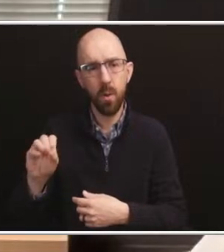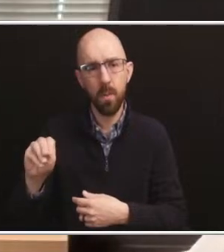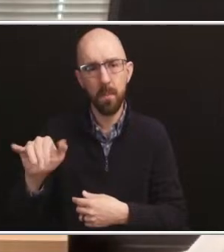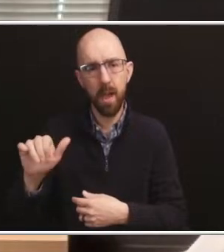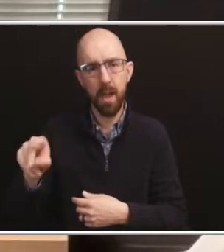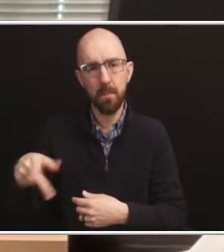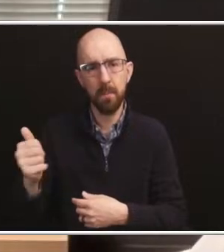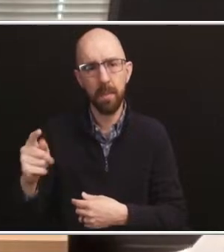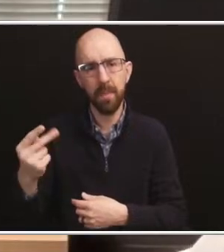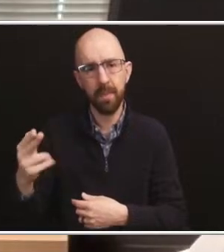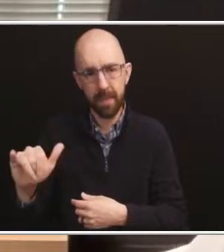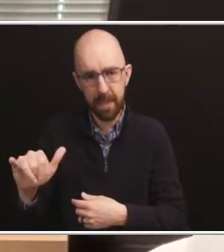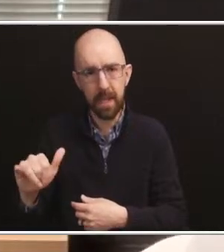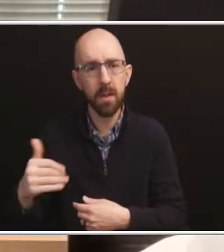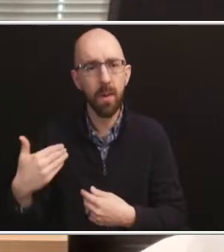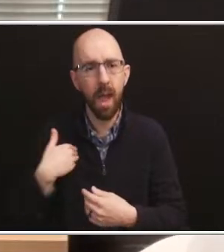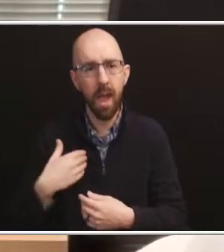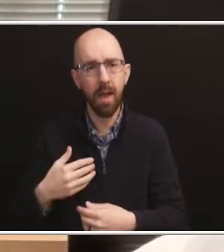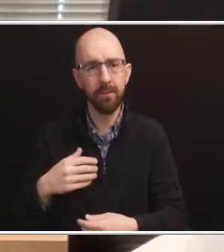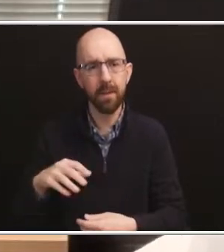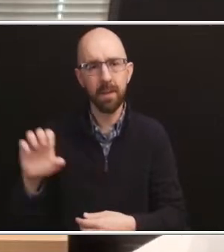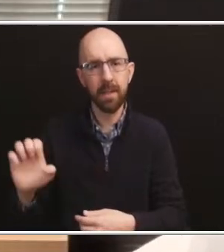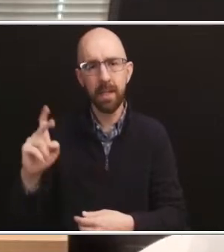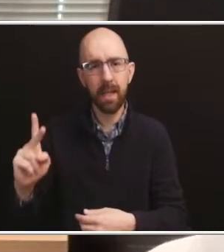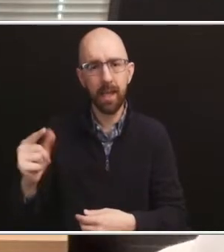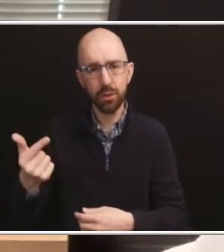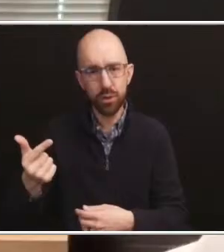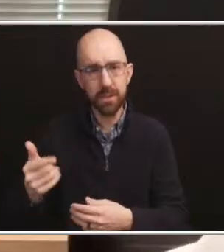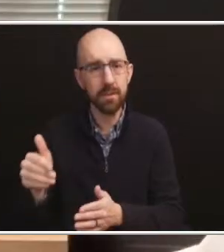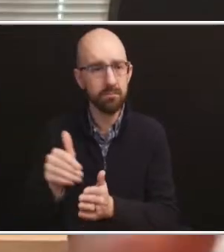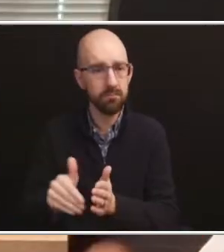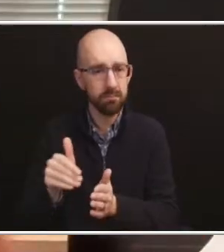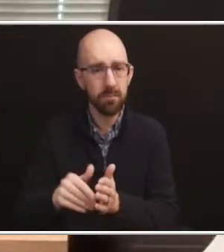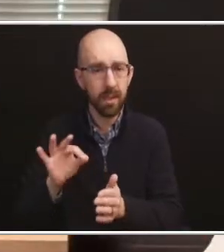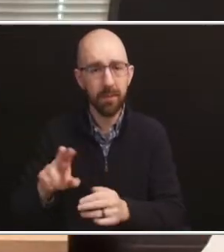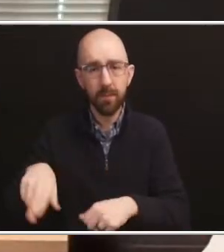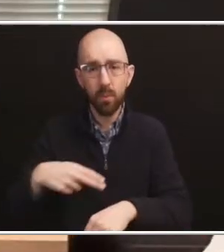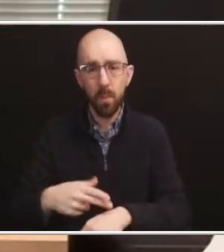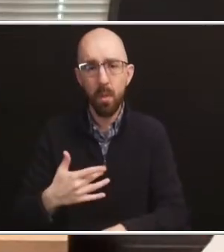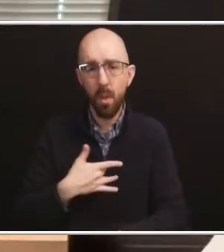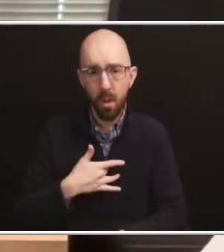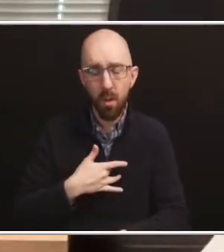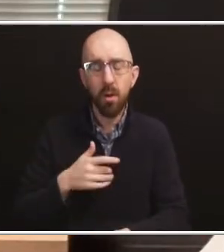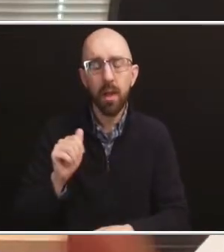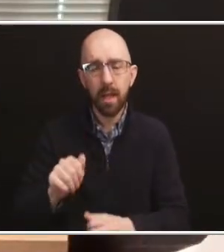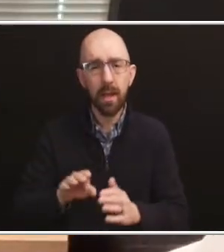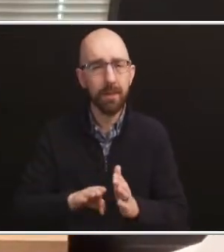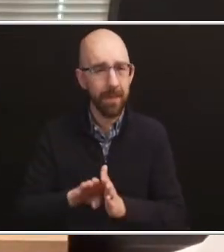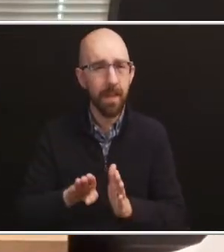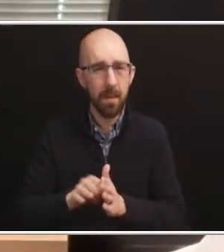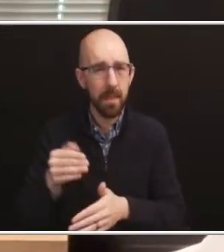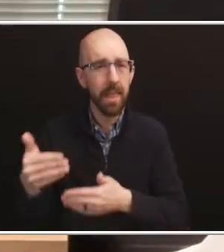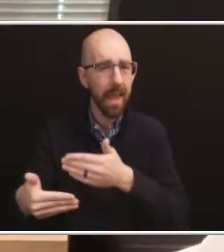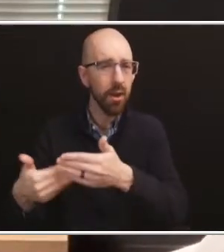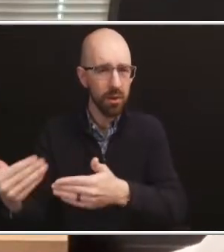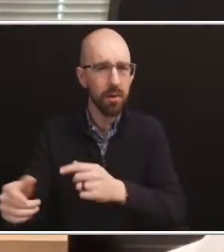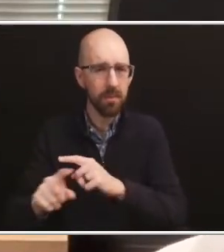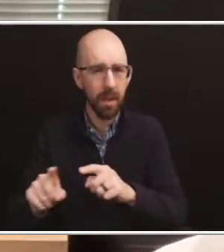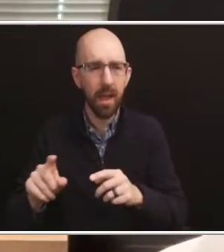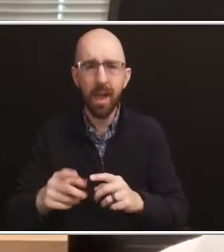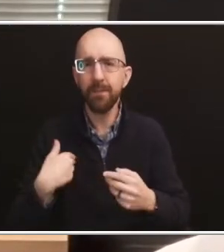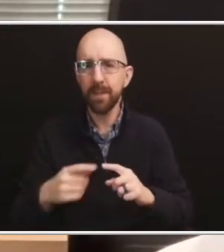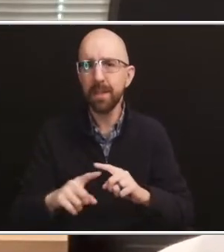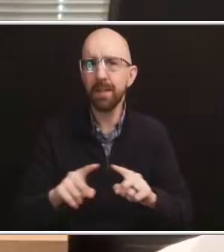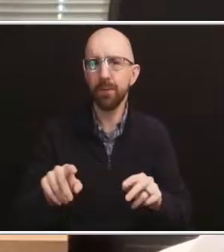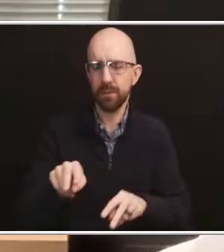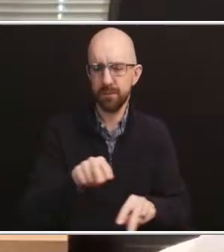get echocardiograms every so often, even if the patients have a normal heart, because we know it can develop in time, but they're kind of in a different surveillance program if we